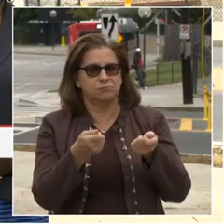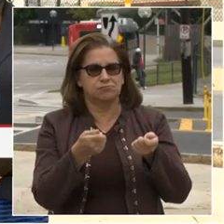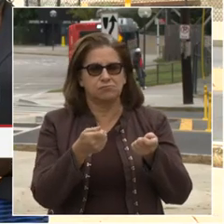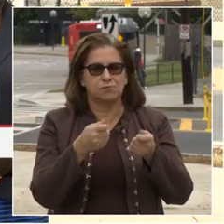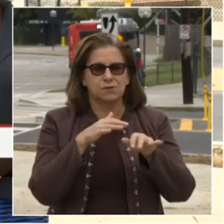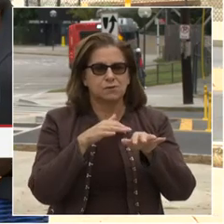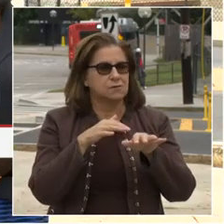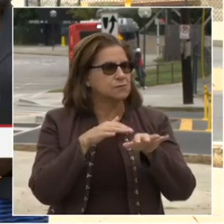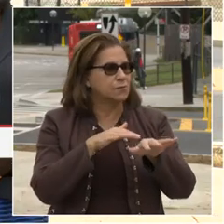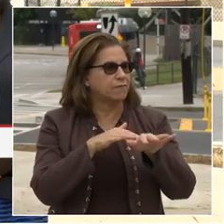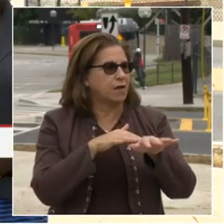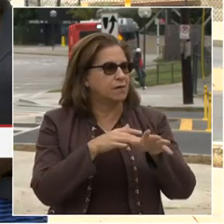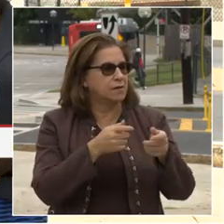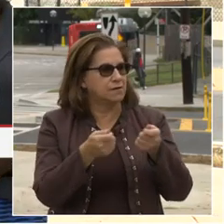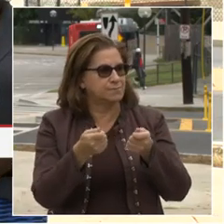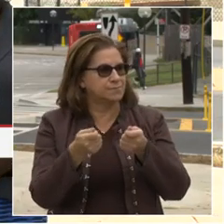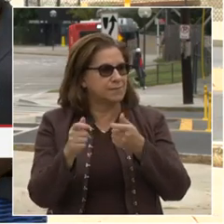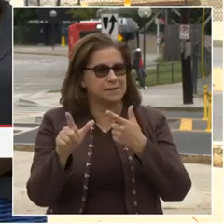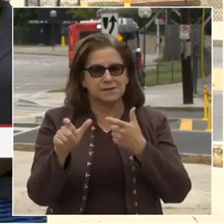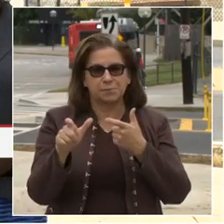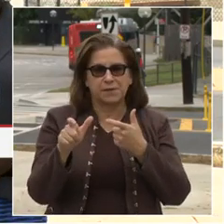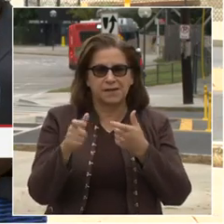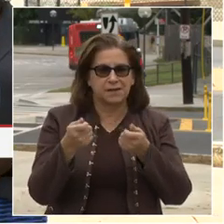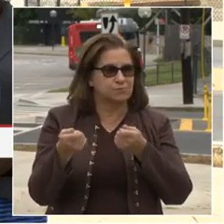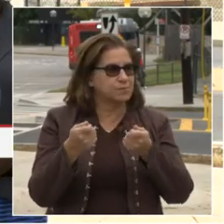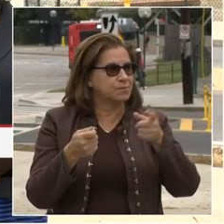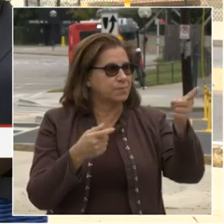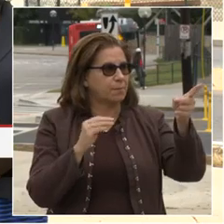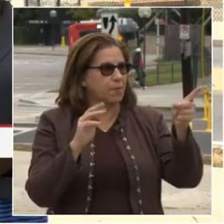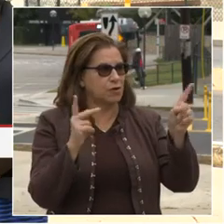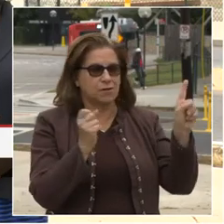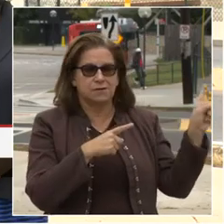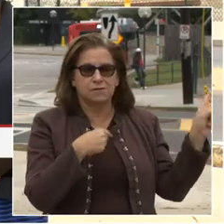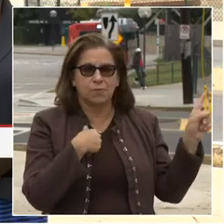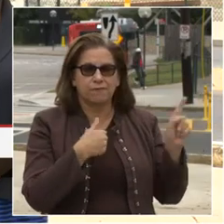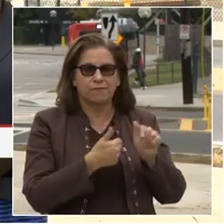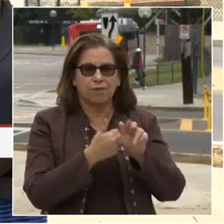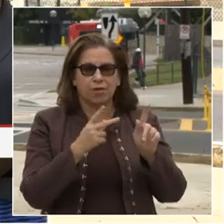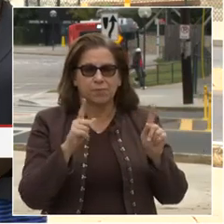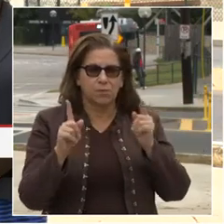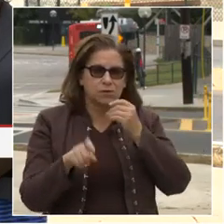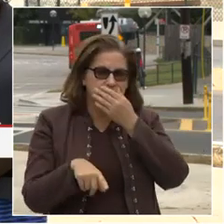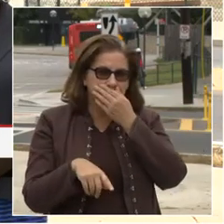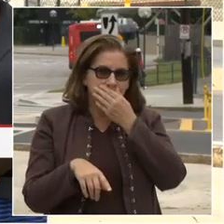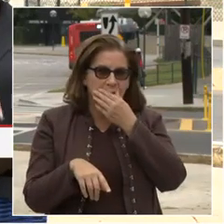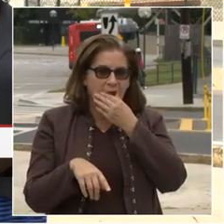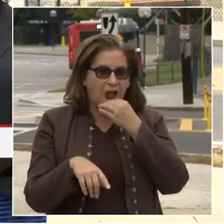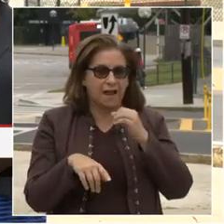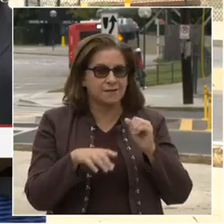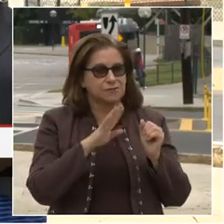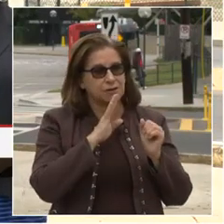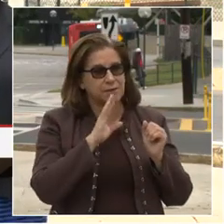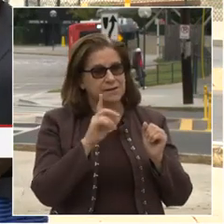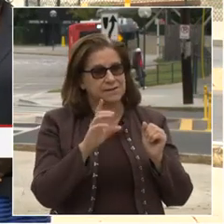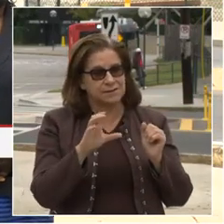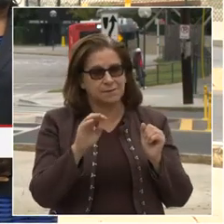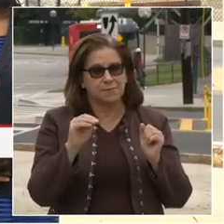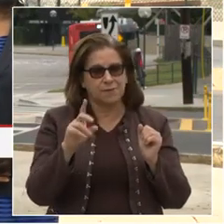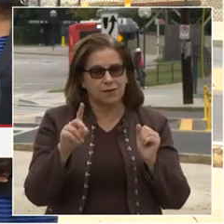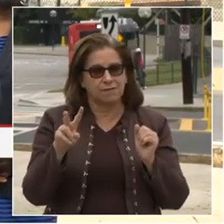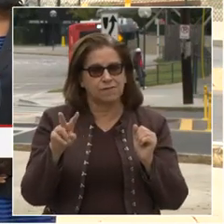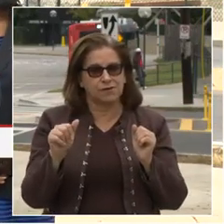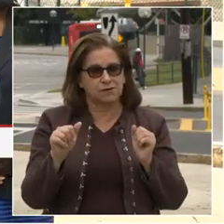So can I just follow up? So Sure. Does D.C. offer reciprocity to Maryland and Virginia currently, or are we all in the same? We're all in the same boat. Okay.